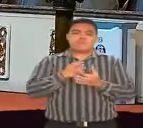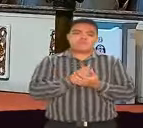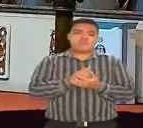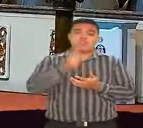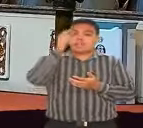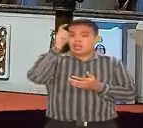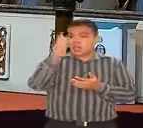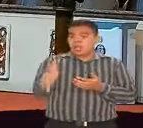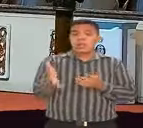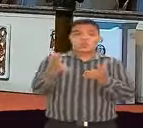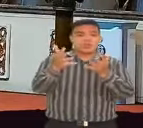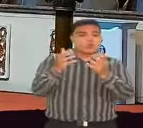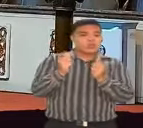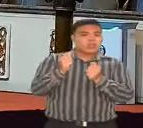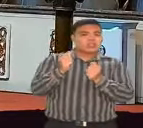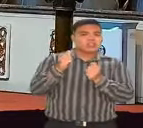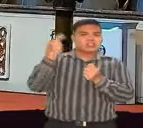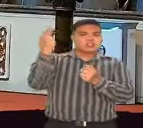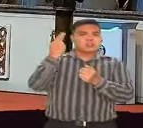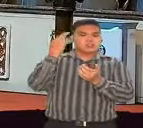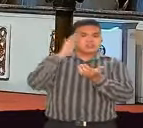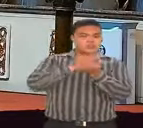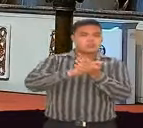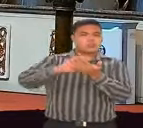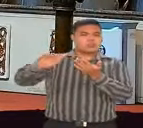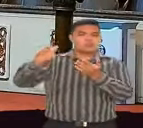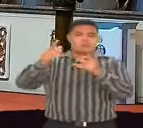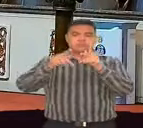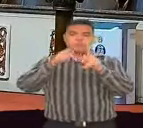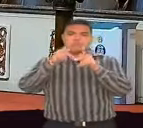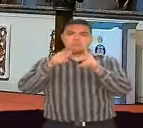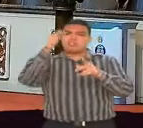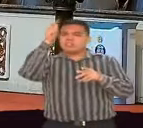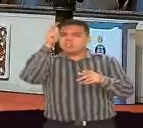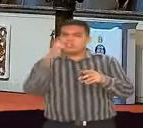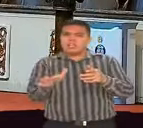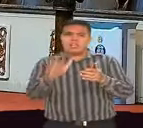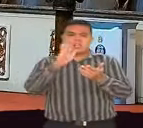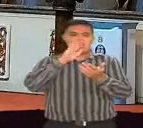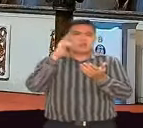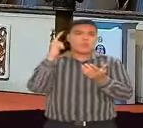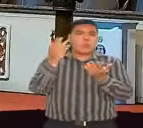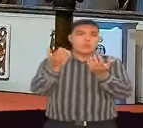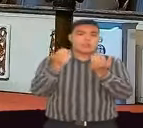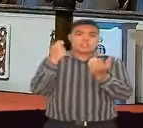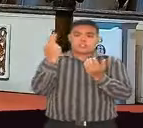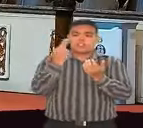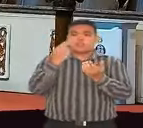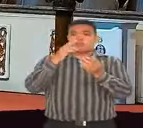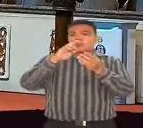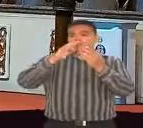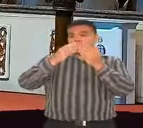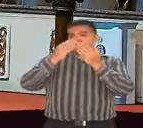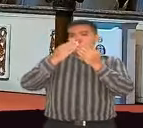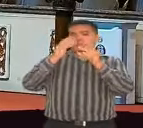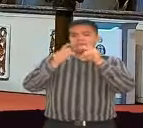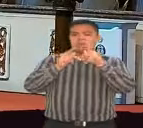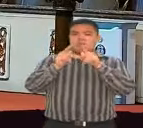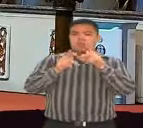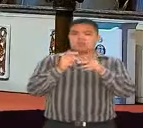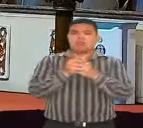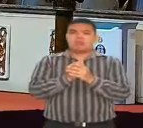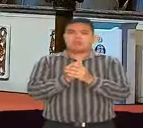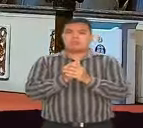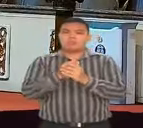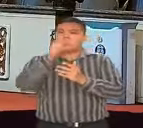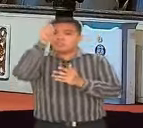God wants to use cleansed people. God wants to use common people. And number three, God wants to